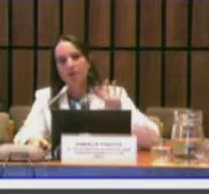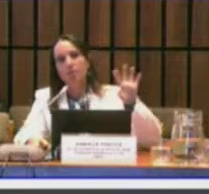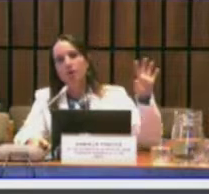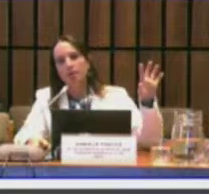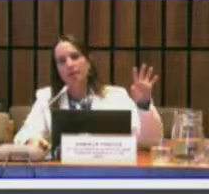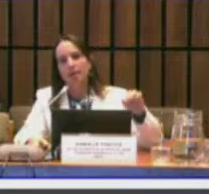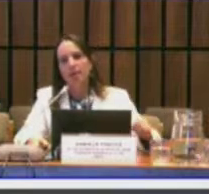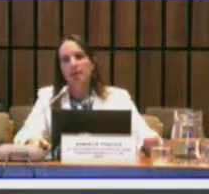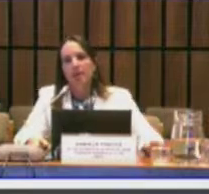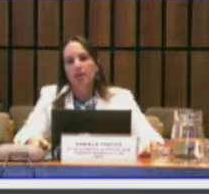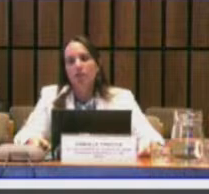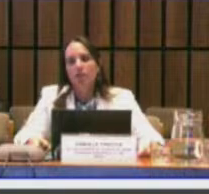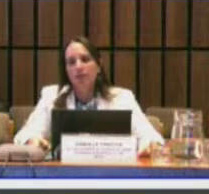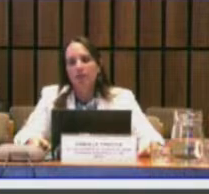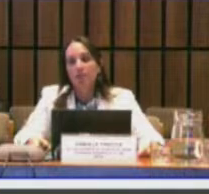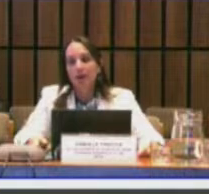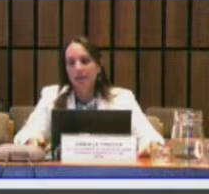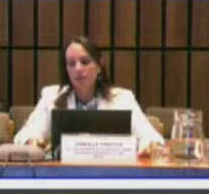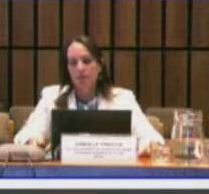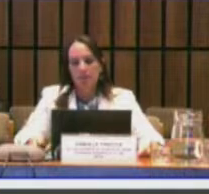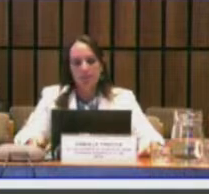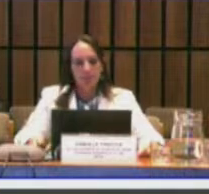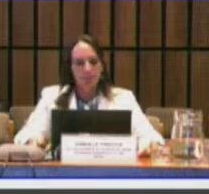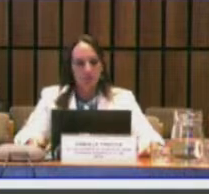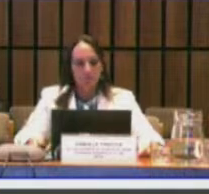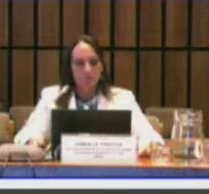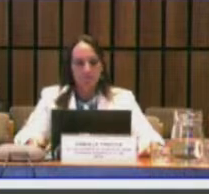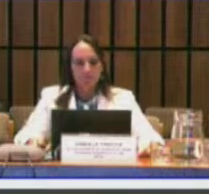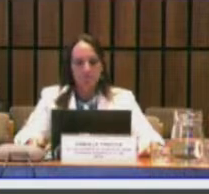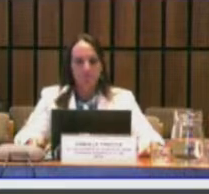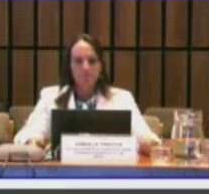been measured with this